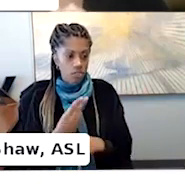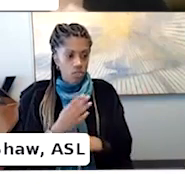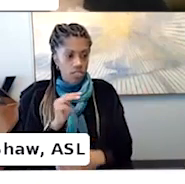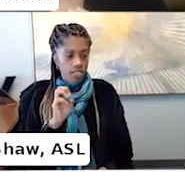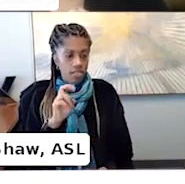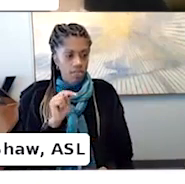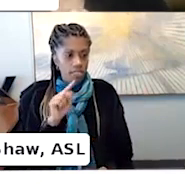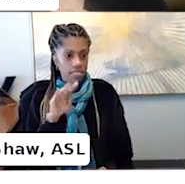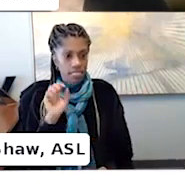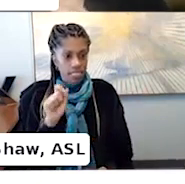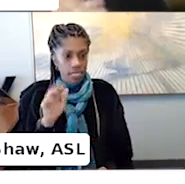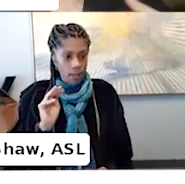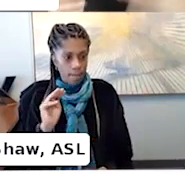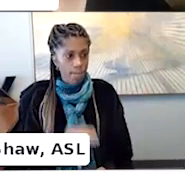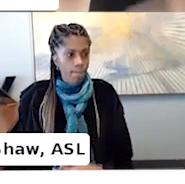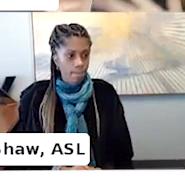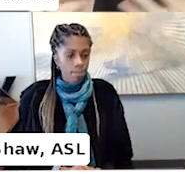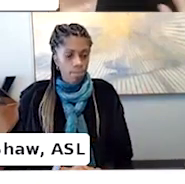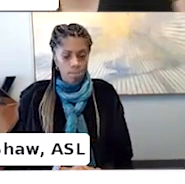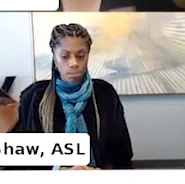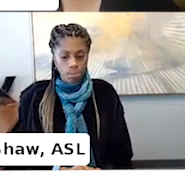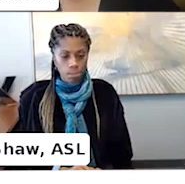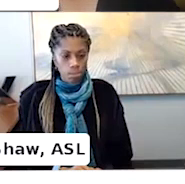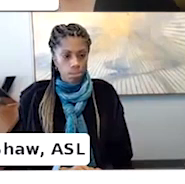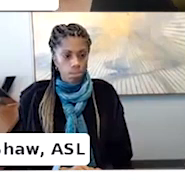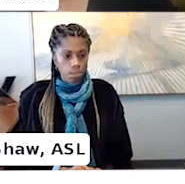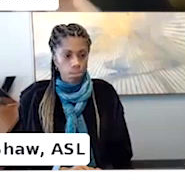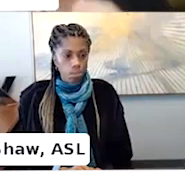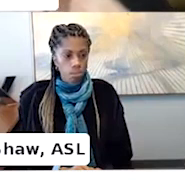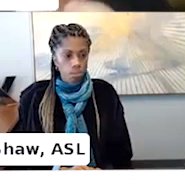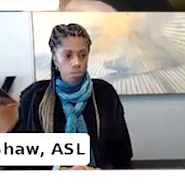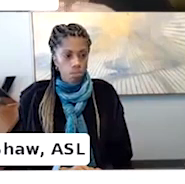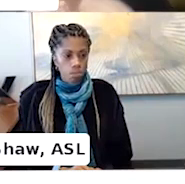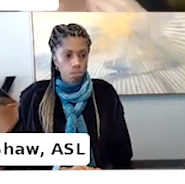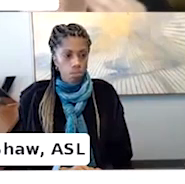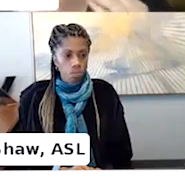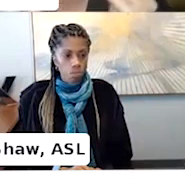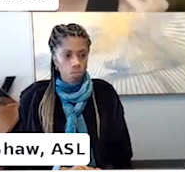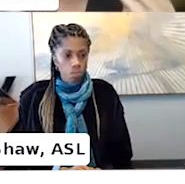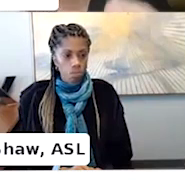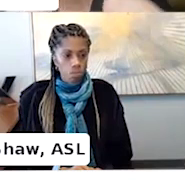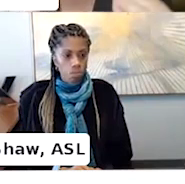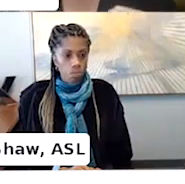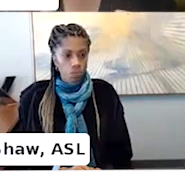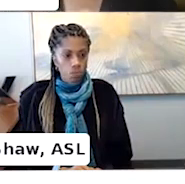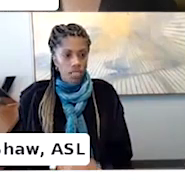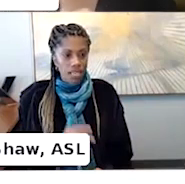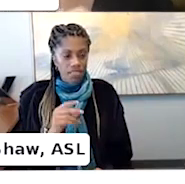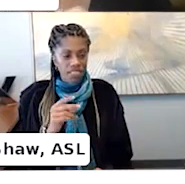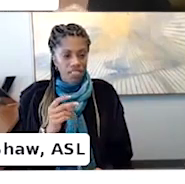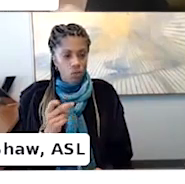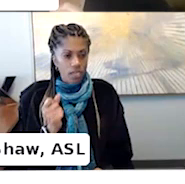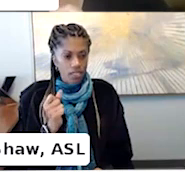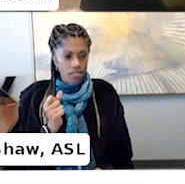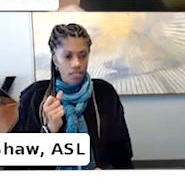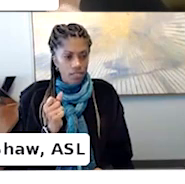menti.com. So you can kind of do that. And as we go, I'm just going to take just the